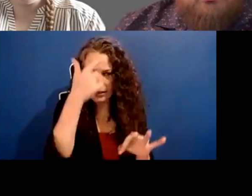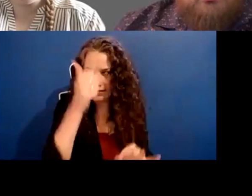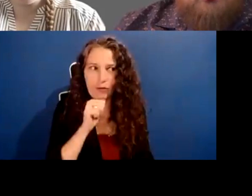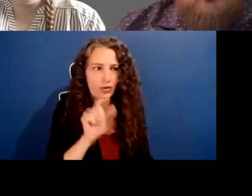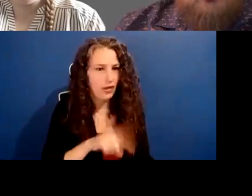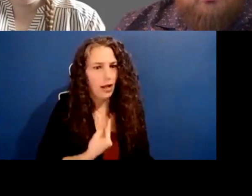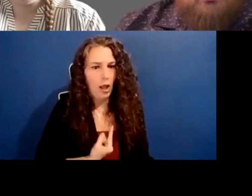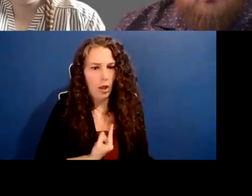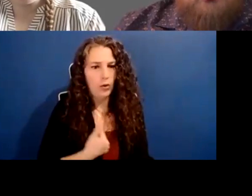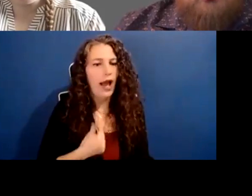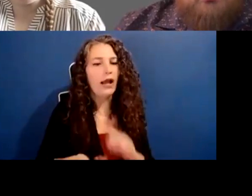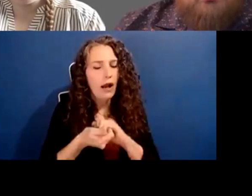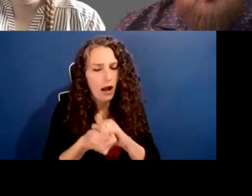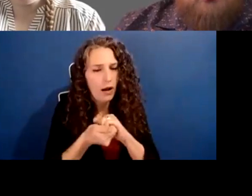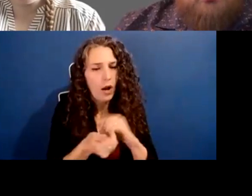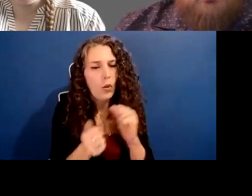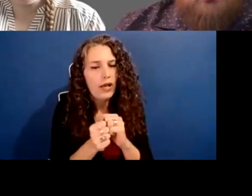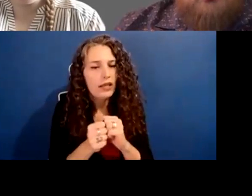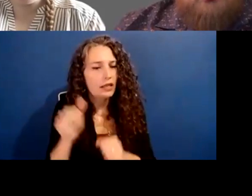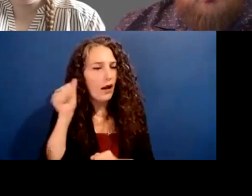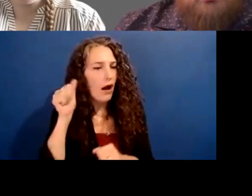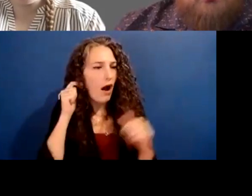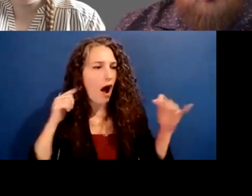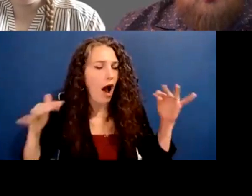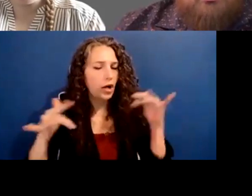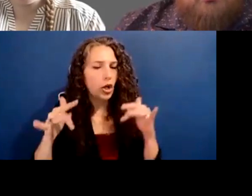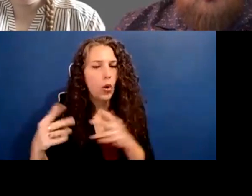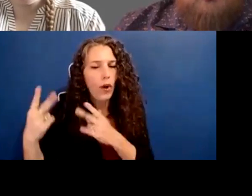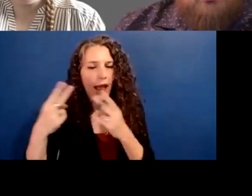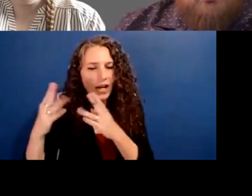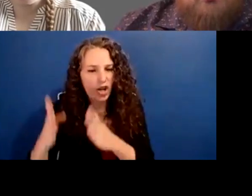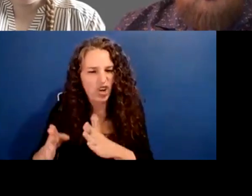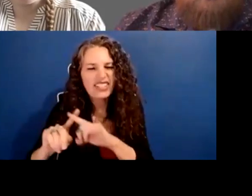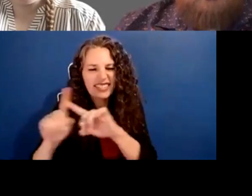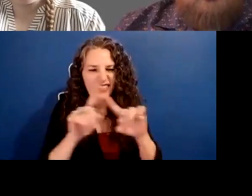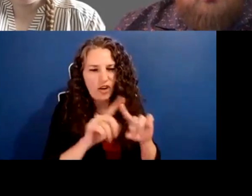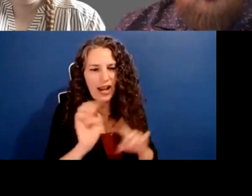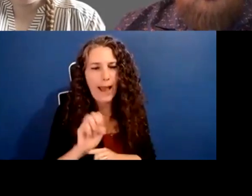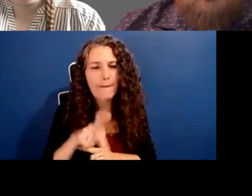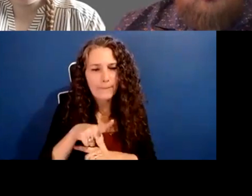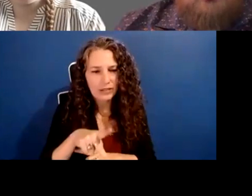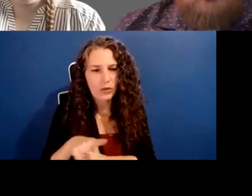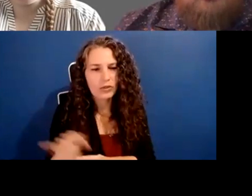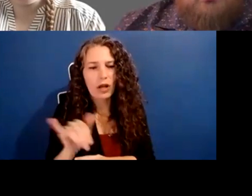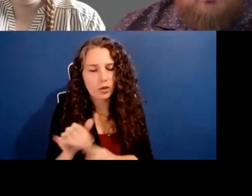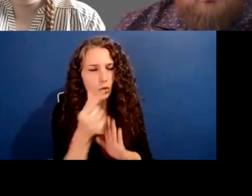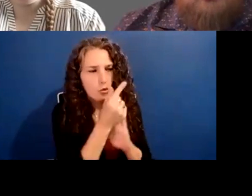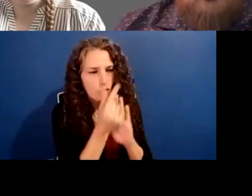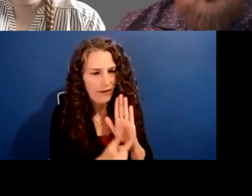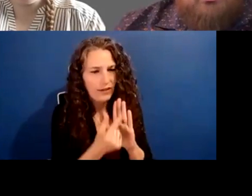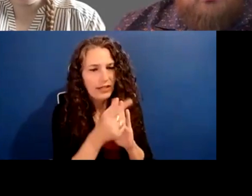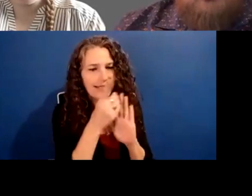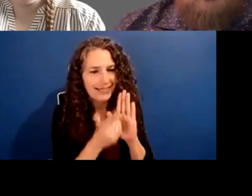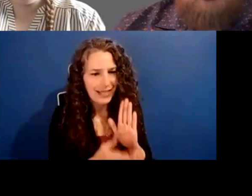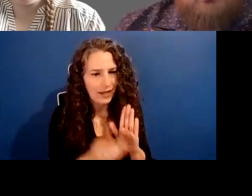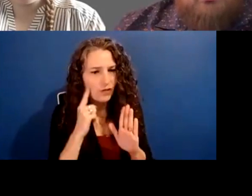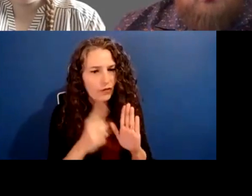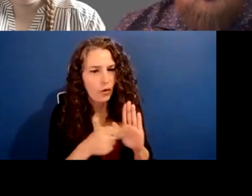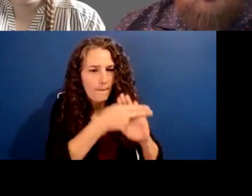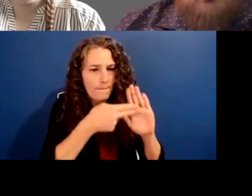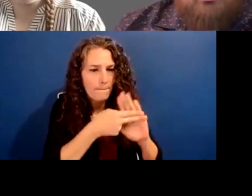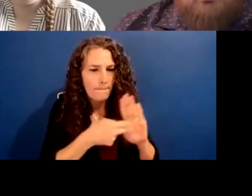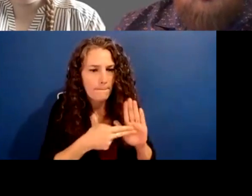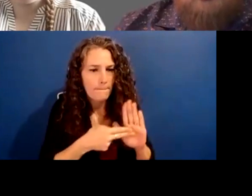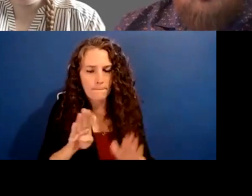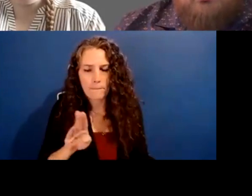with also an audio editor on several episodes, and also a graphic designer for branding. And so I learned so much from